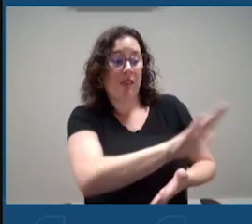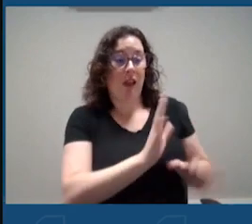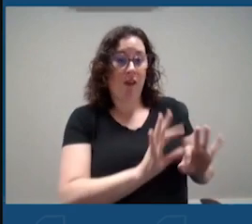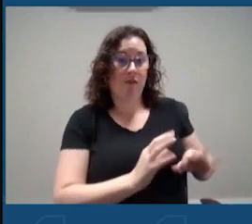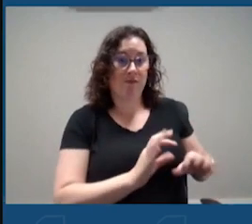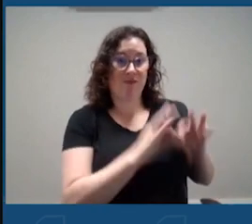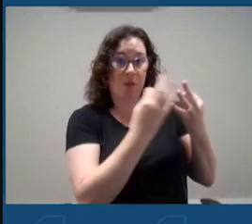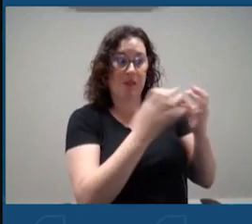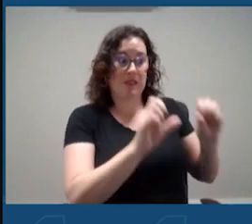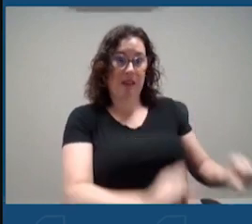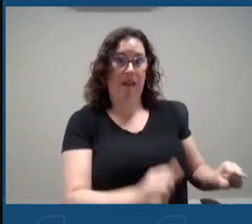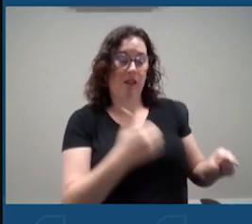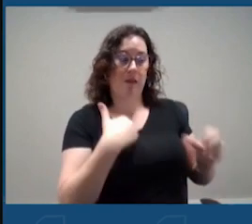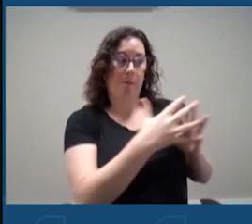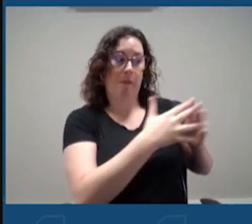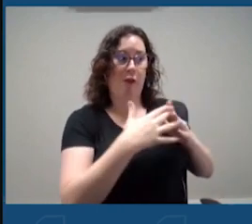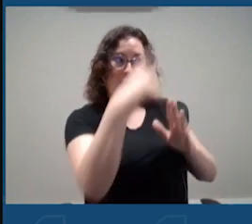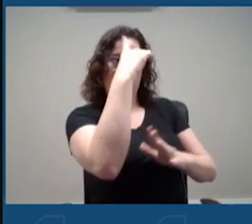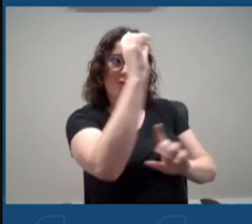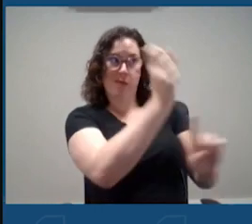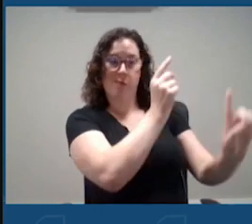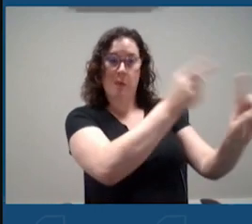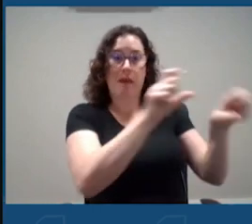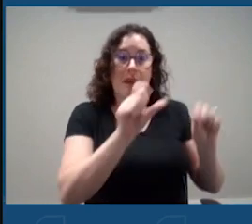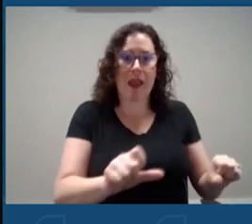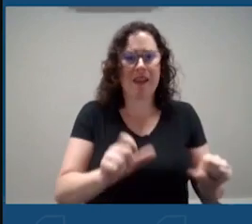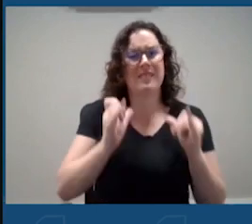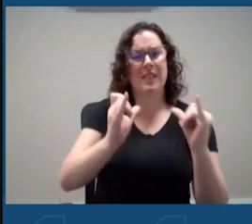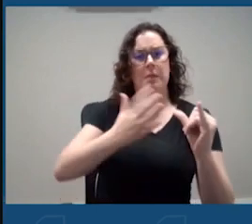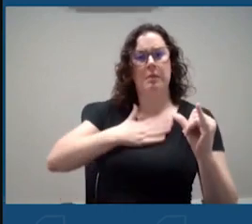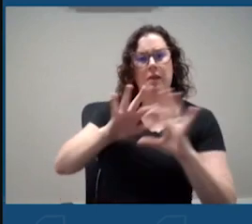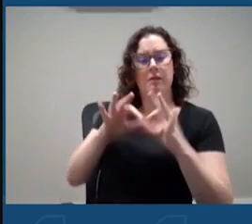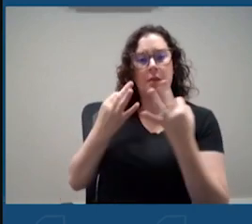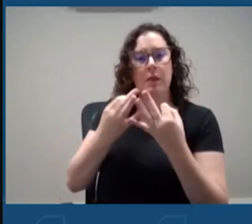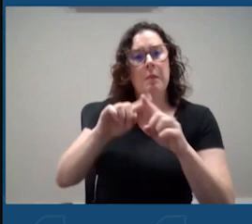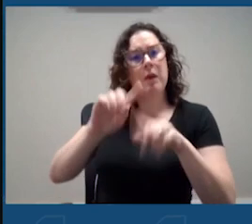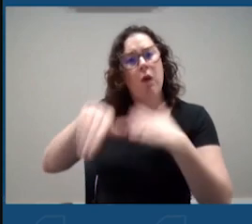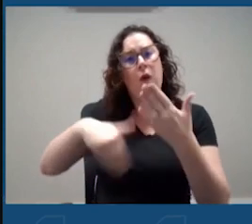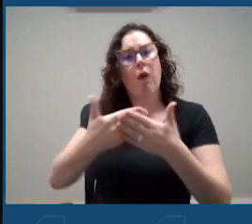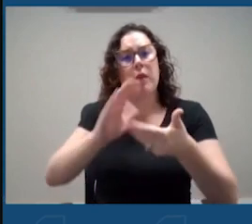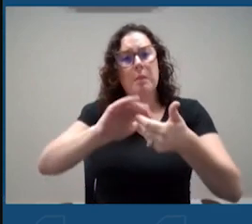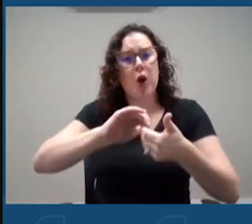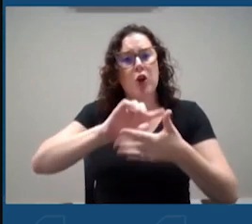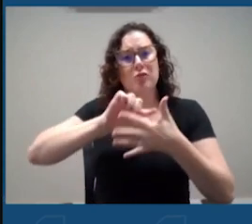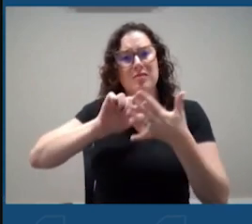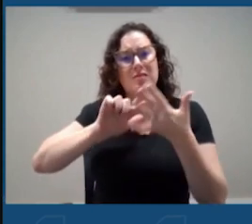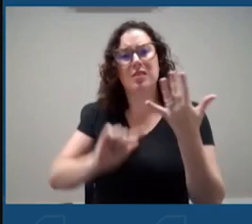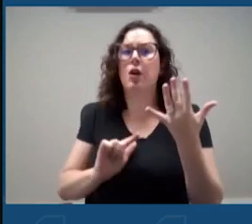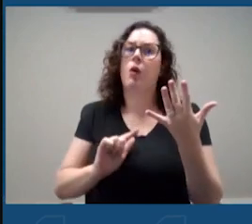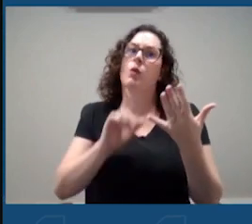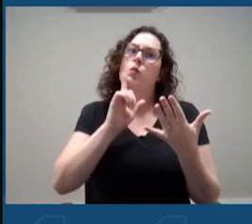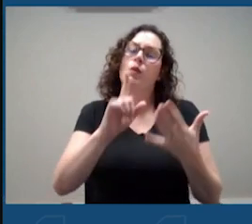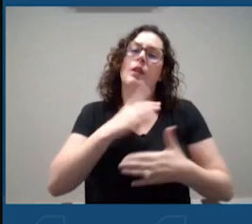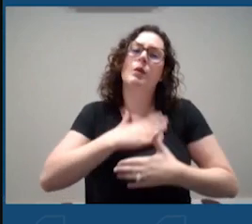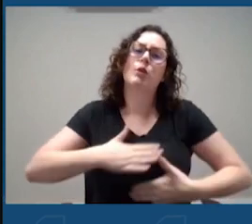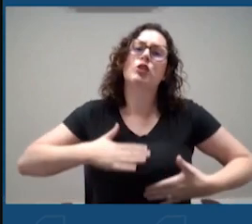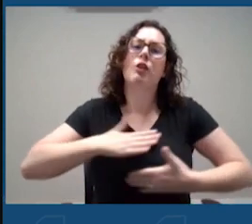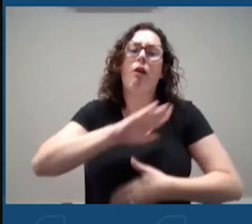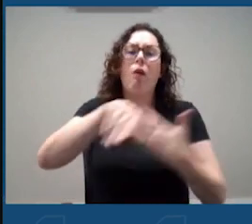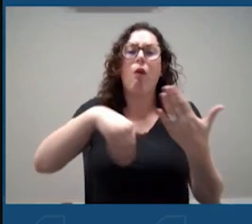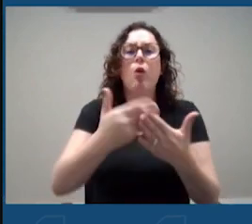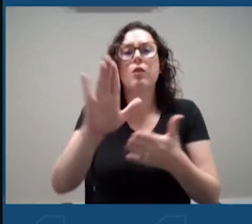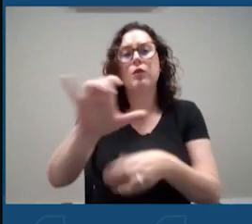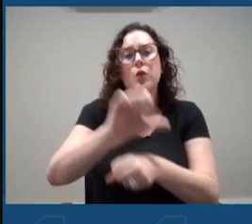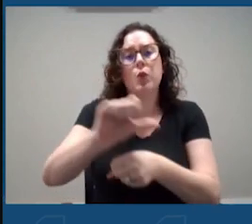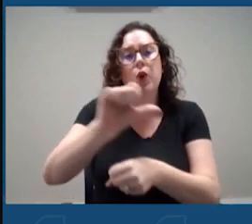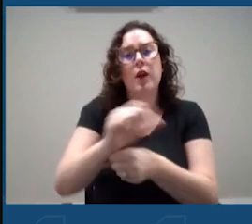labor. So to John and all of our partners, Gary LaBarbera, Mario Salento, and other leaders, we so appreciate all their work again. And again, to